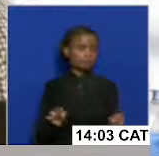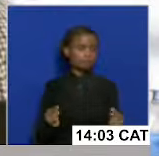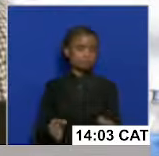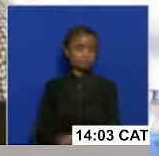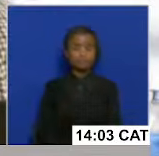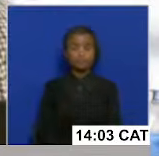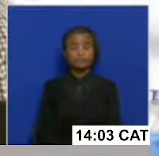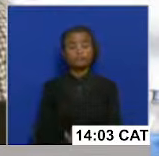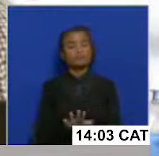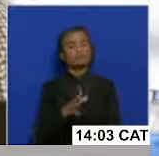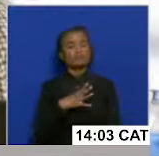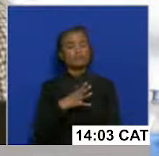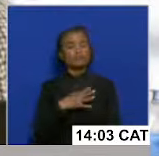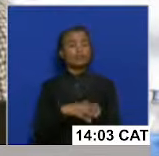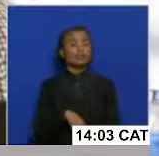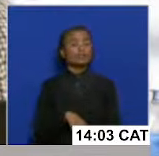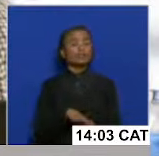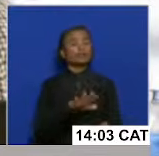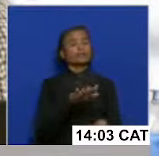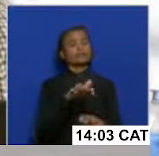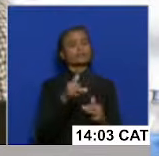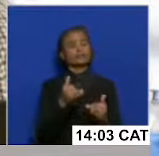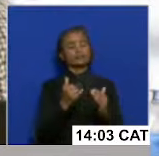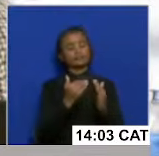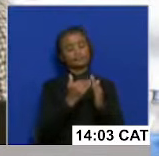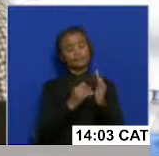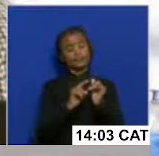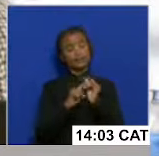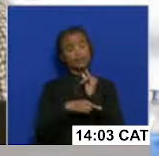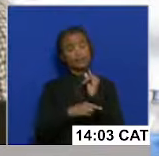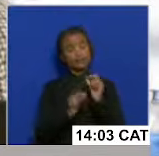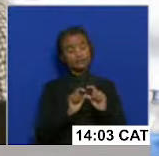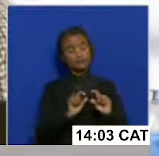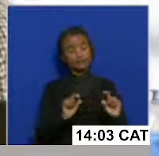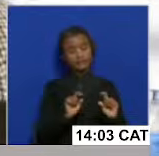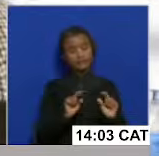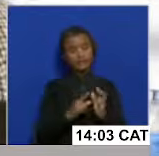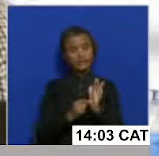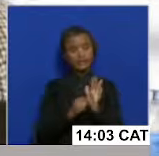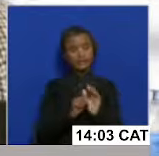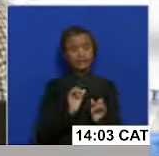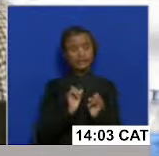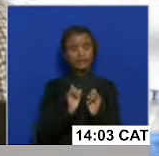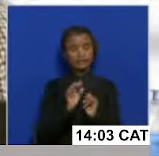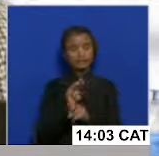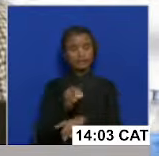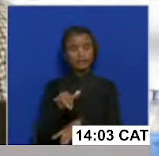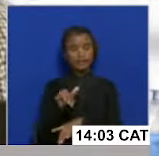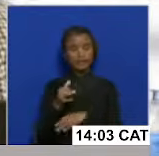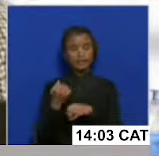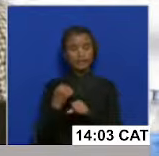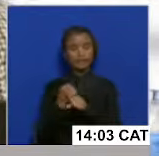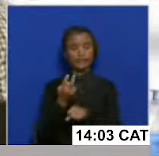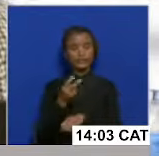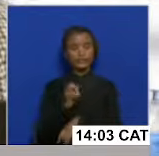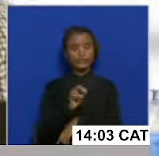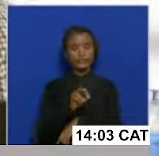that last text, you will see the date of 11 May 2023. That's at the bottom of page